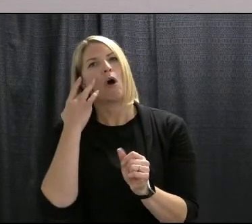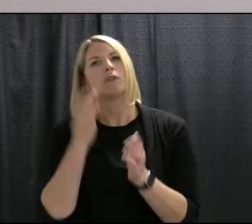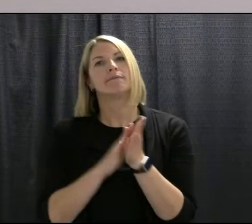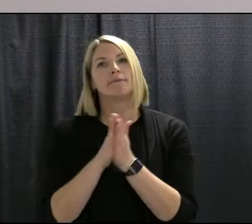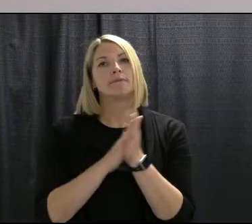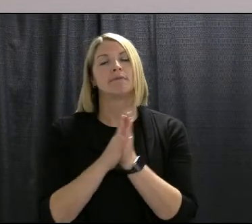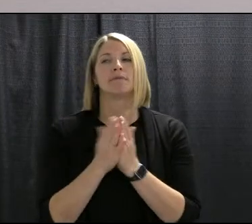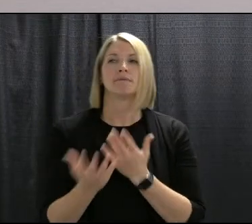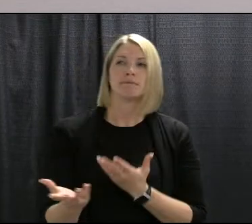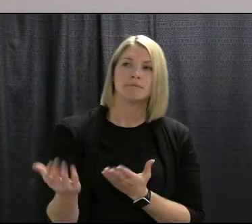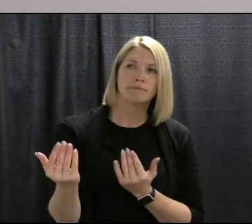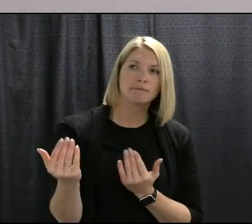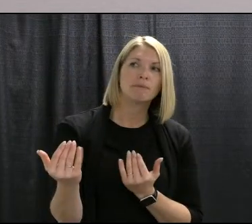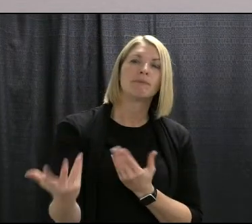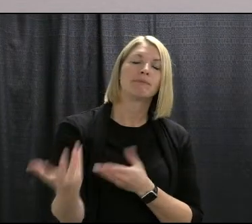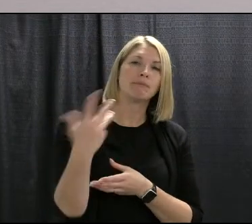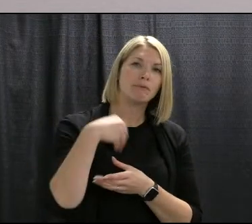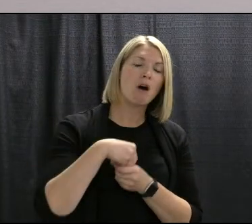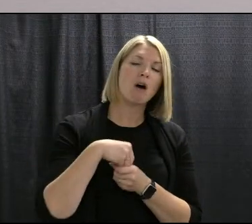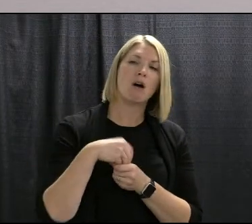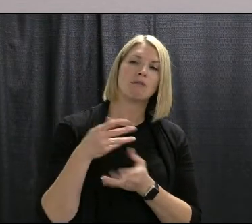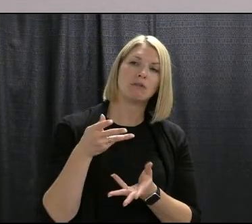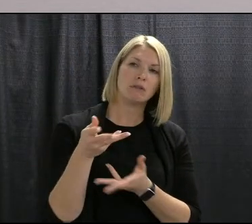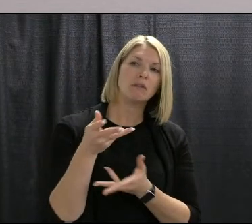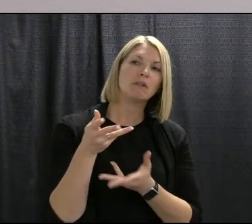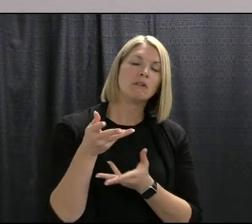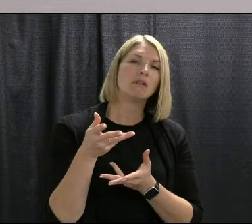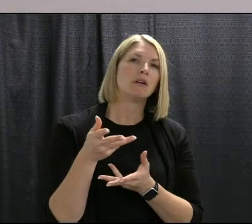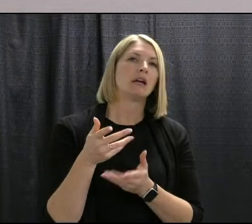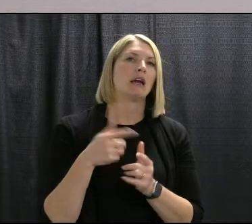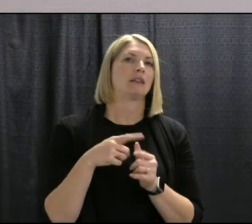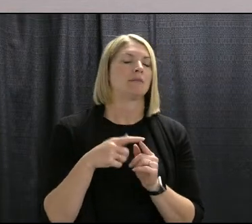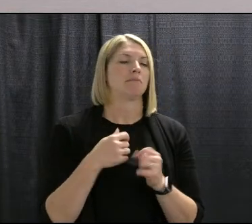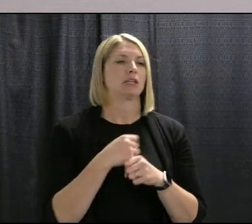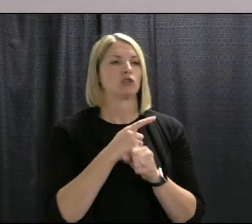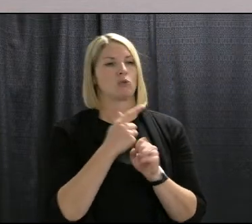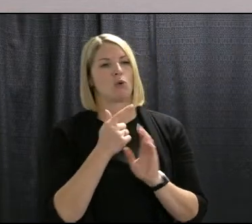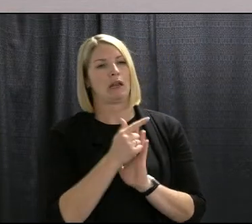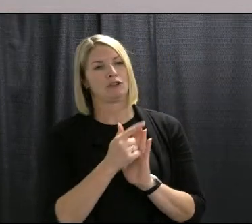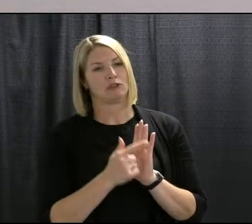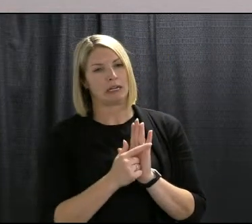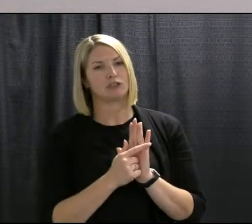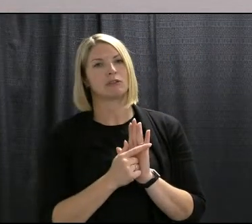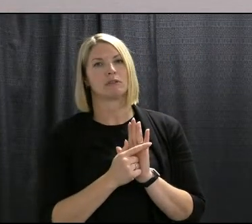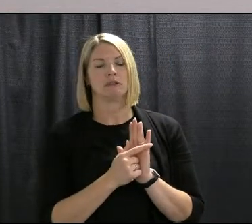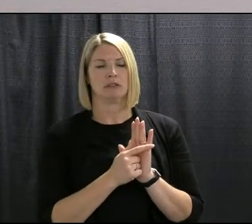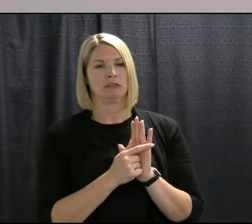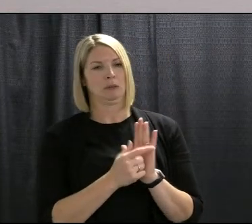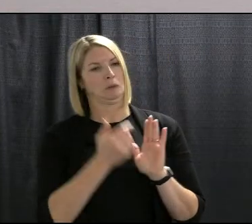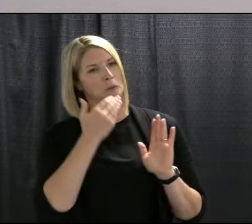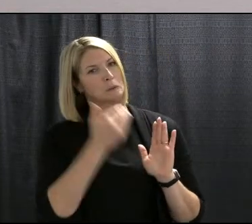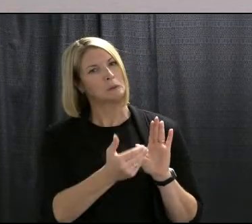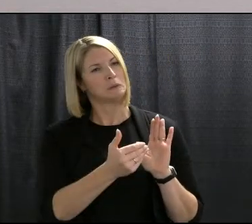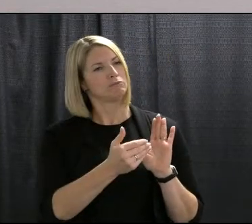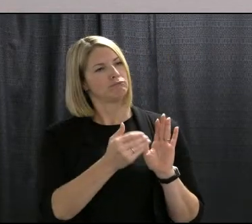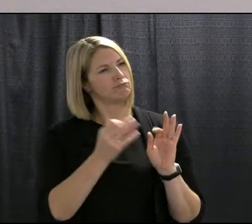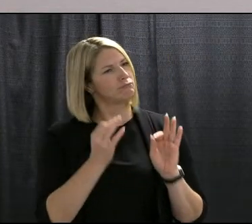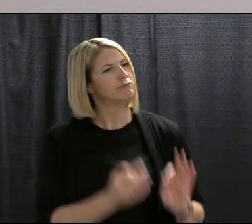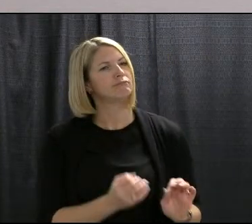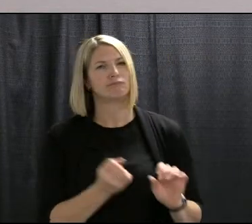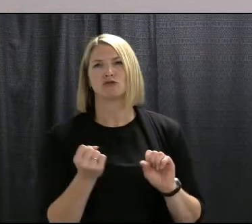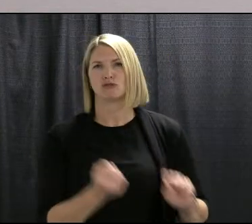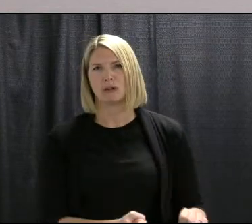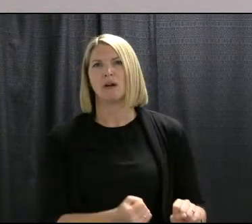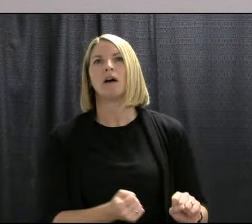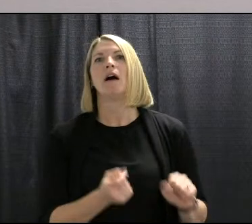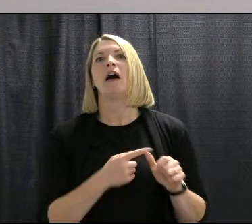and get the best regulations put in place that we can that's going to help move this, not just the fact of the legislation, but also narrow